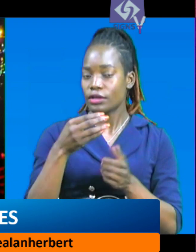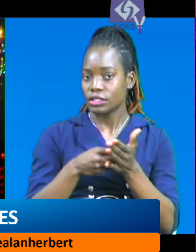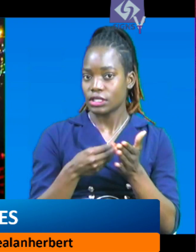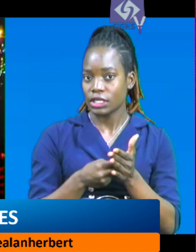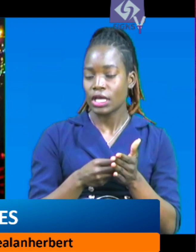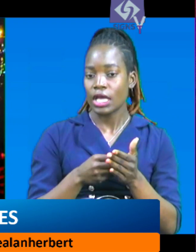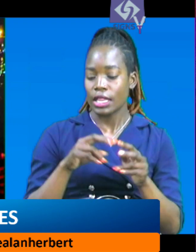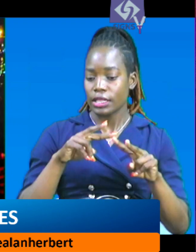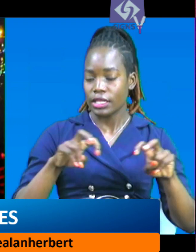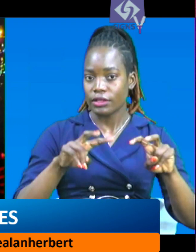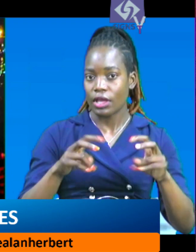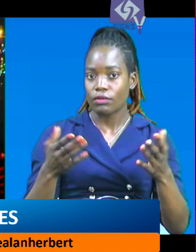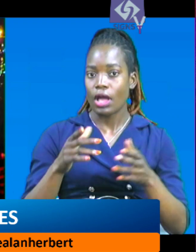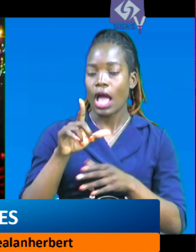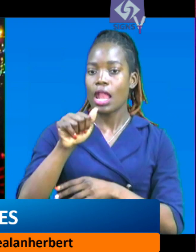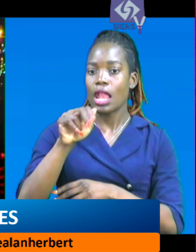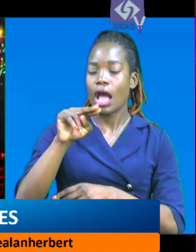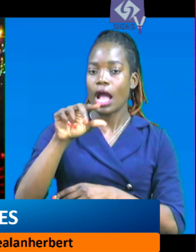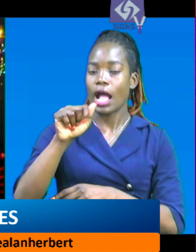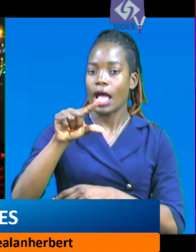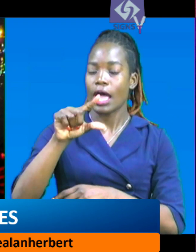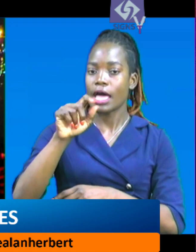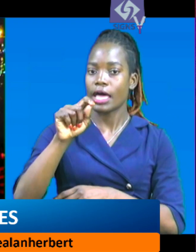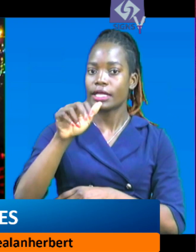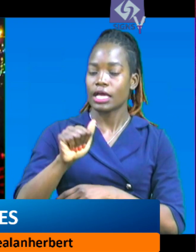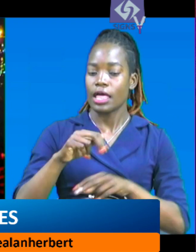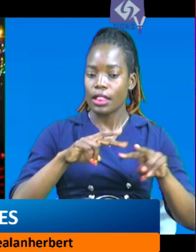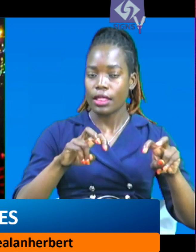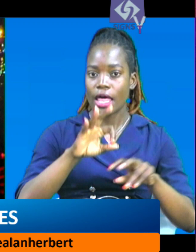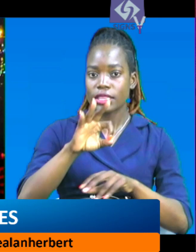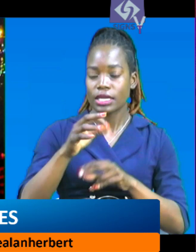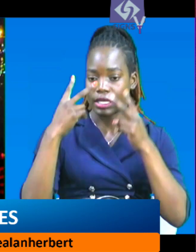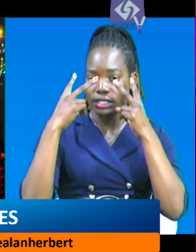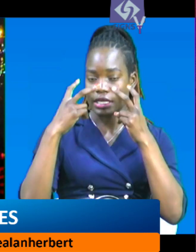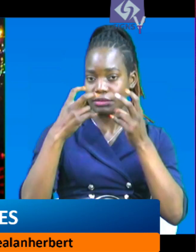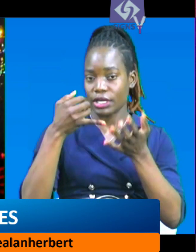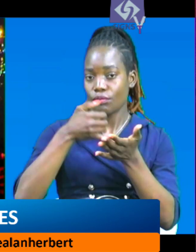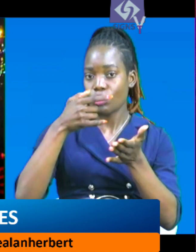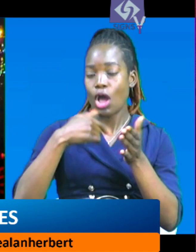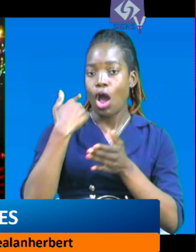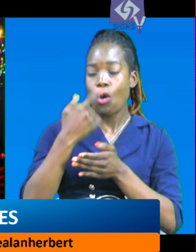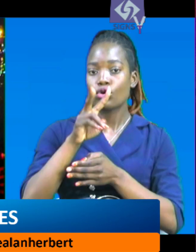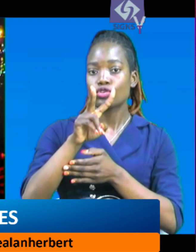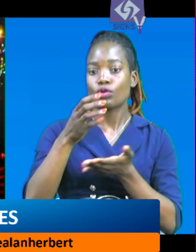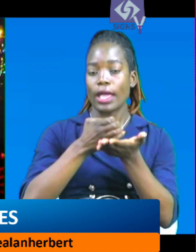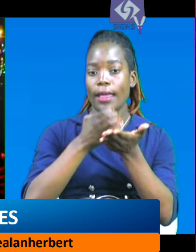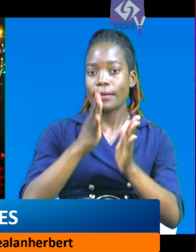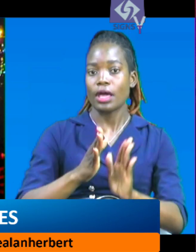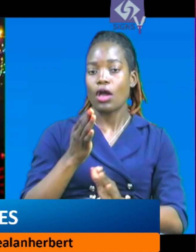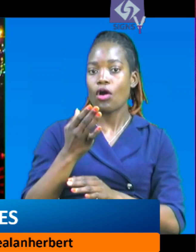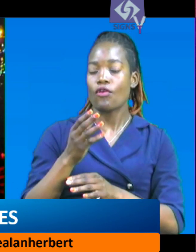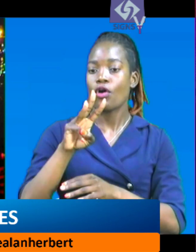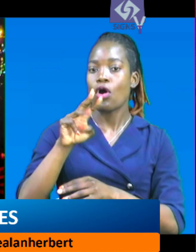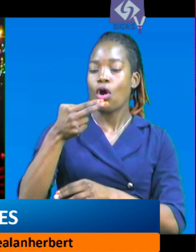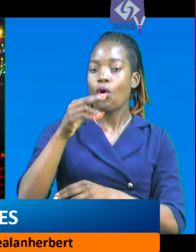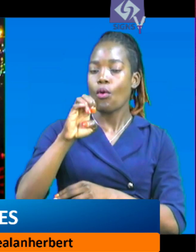shillings. Now, detectives at Langata Police Station have launched a search for the 3 suspects, among them 2 employees of Wells